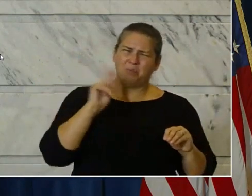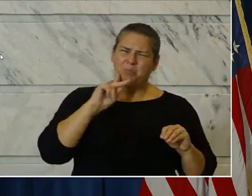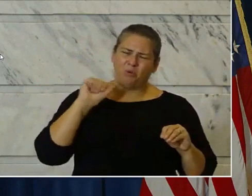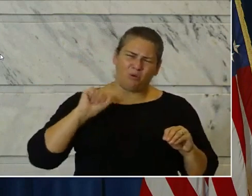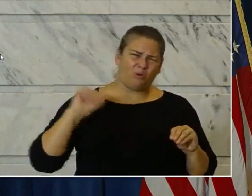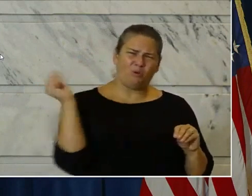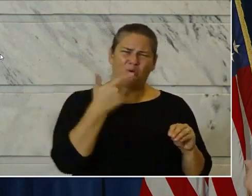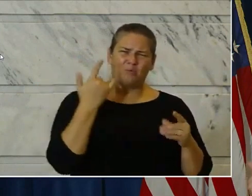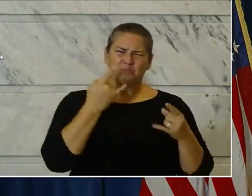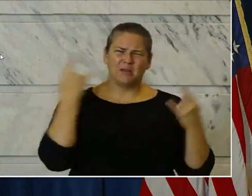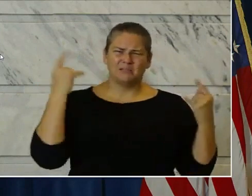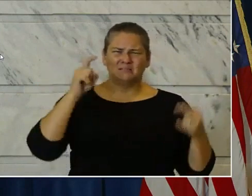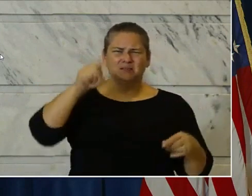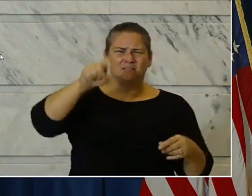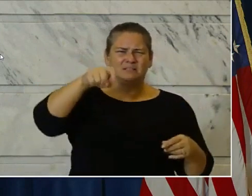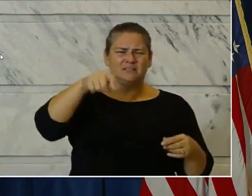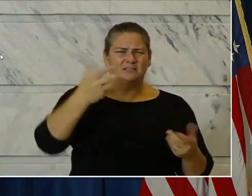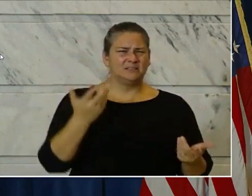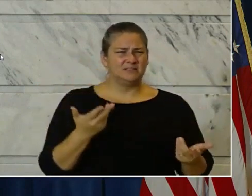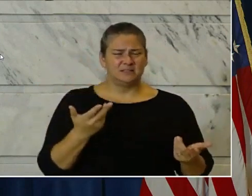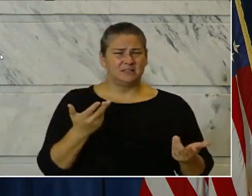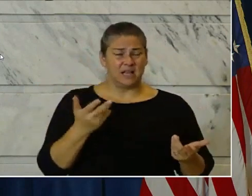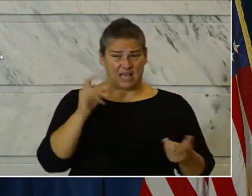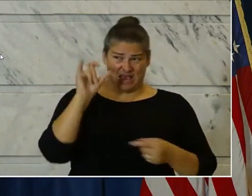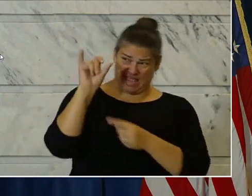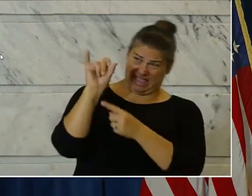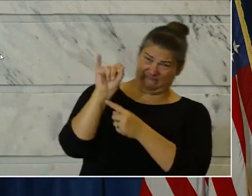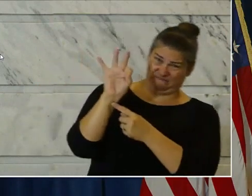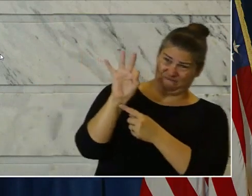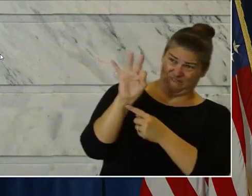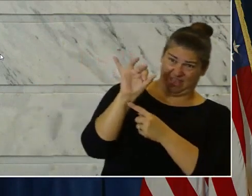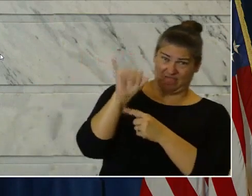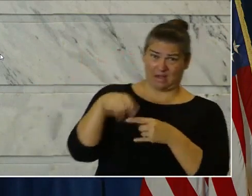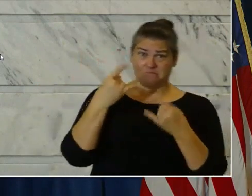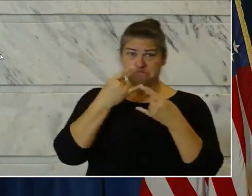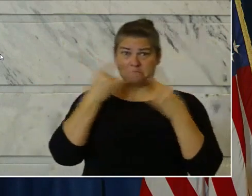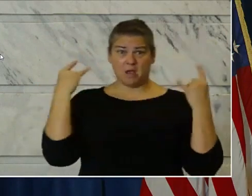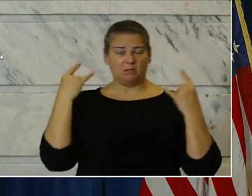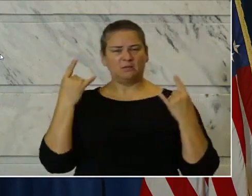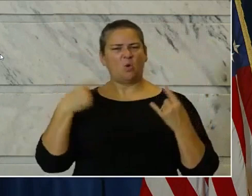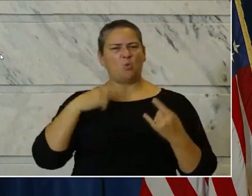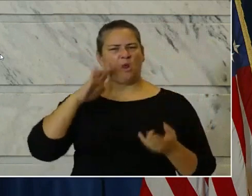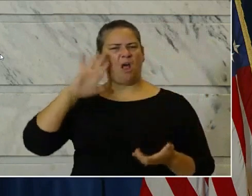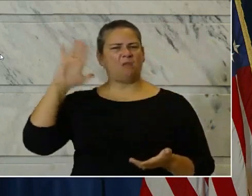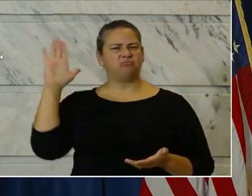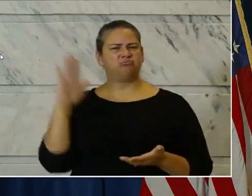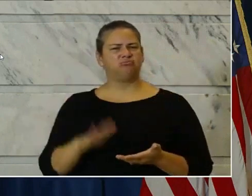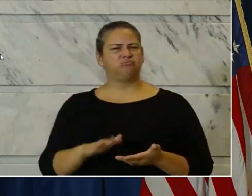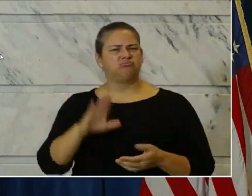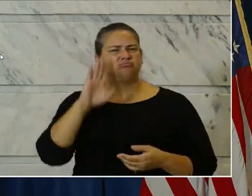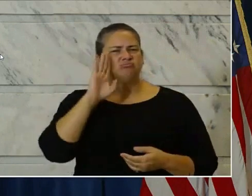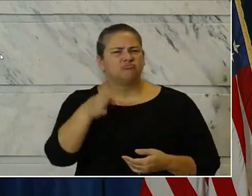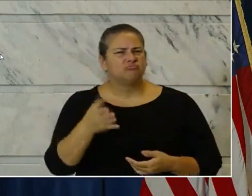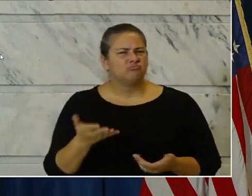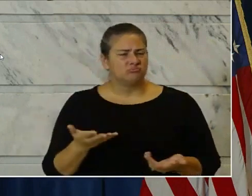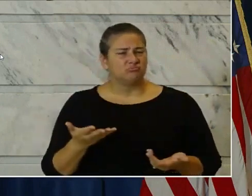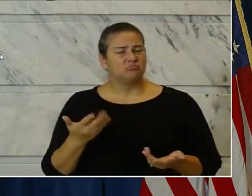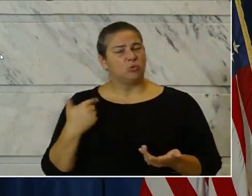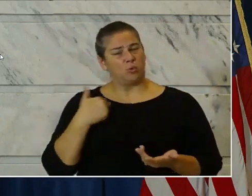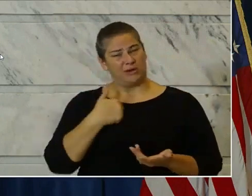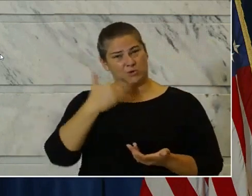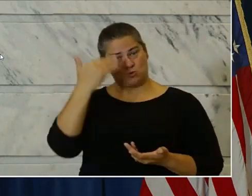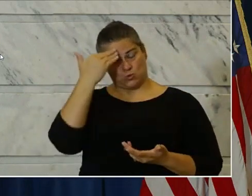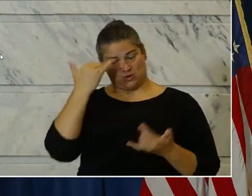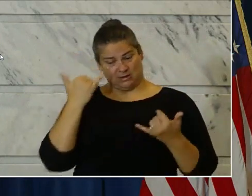do, we wouldn't have an increase in cases. We wouldn't have another deadliest month. So we know more now about this virus